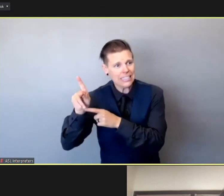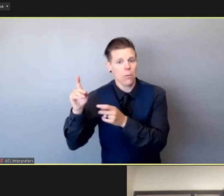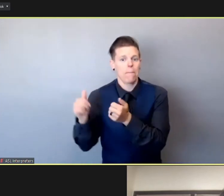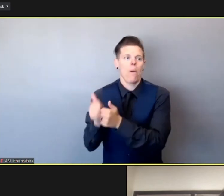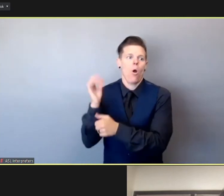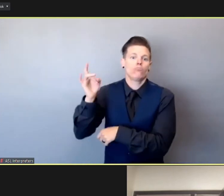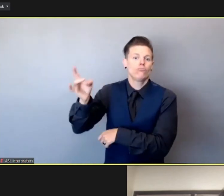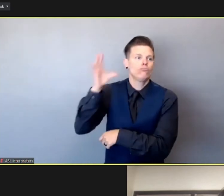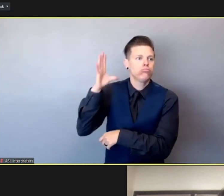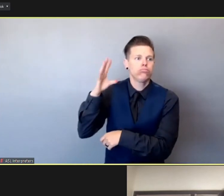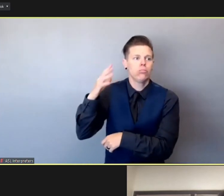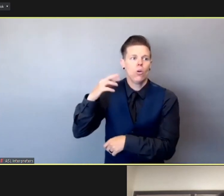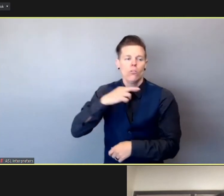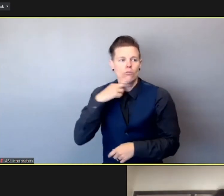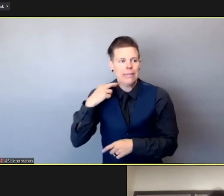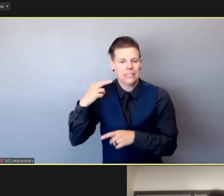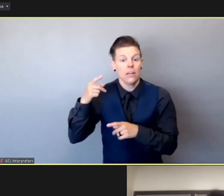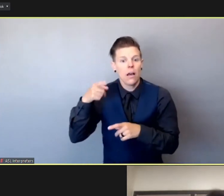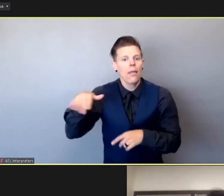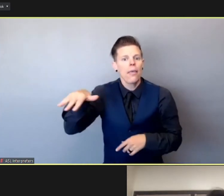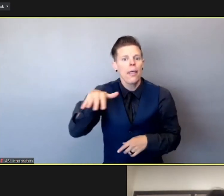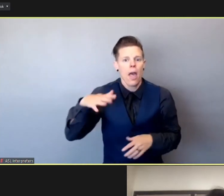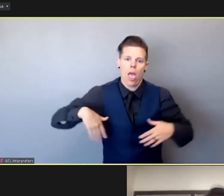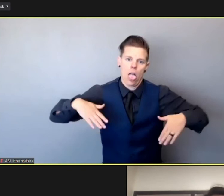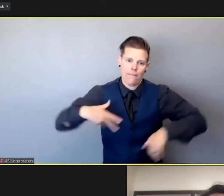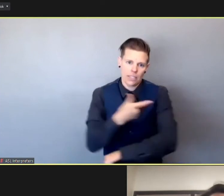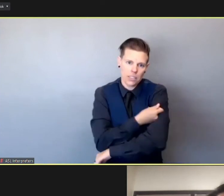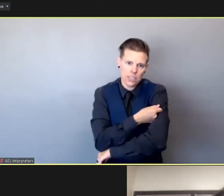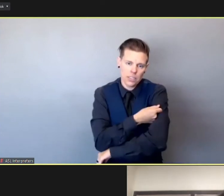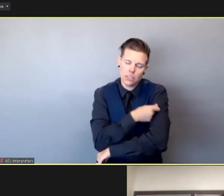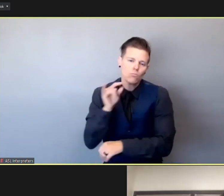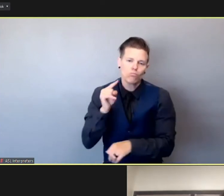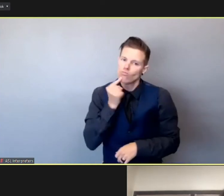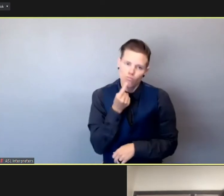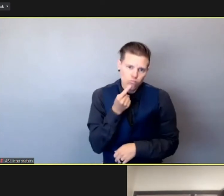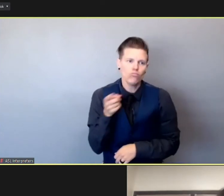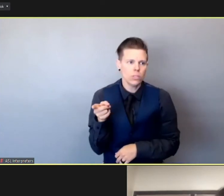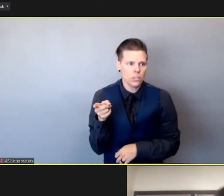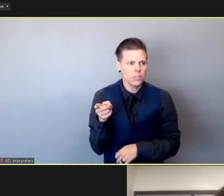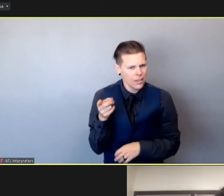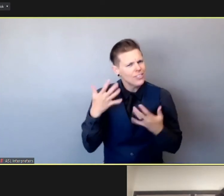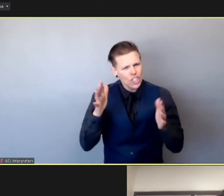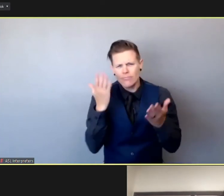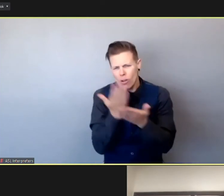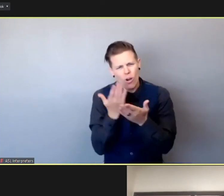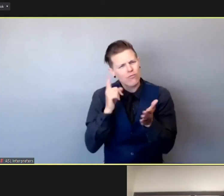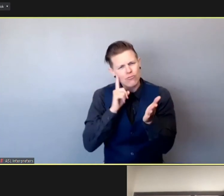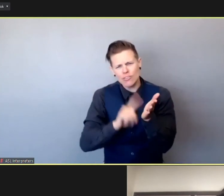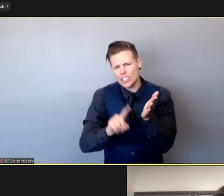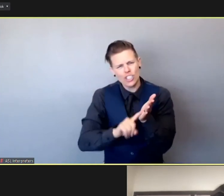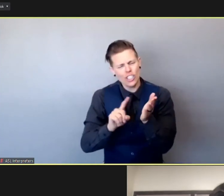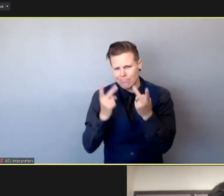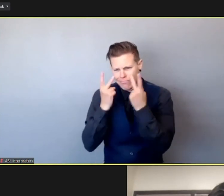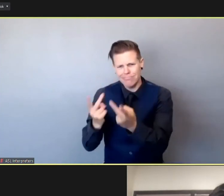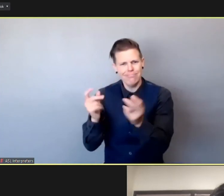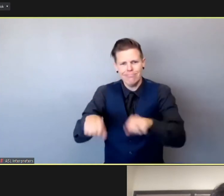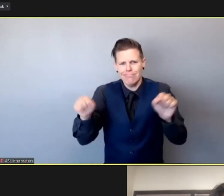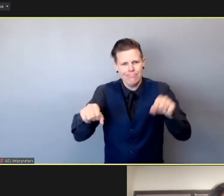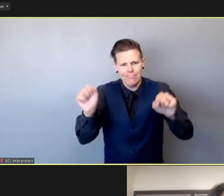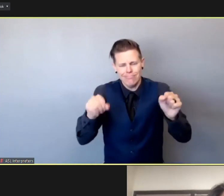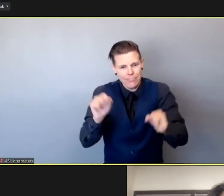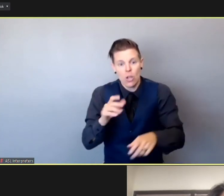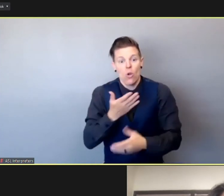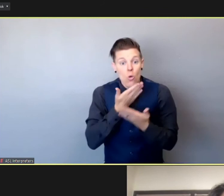the vaccines weren't perfect when they first came out. The initial research data was based on 2 months after full vaccination.